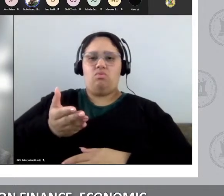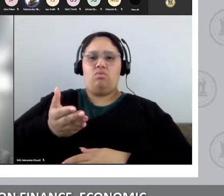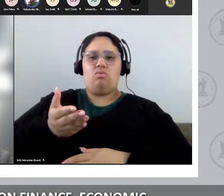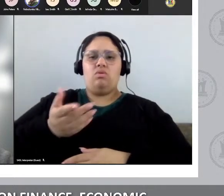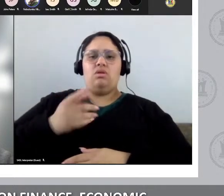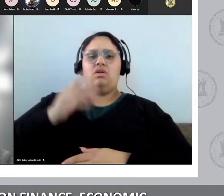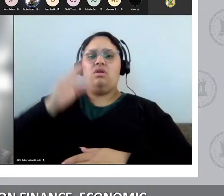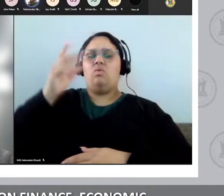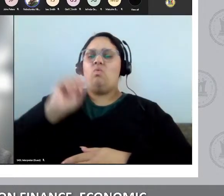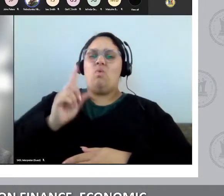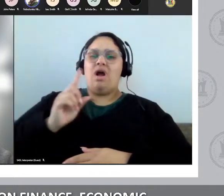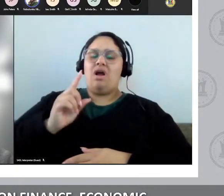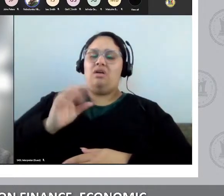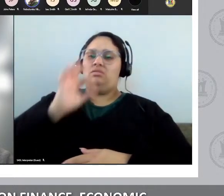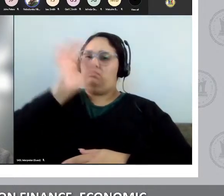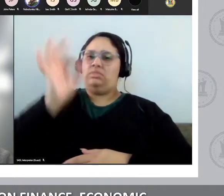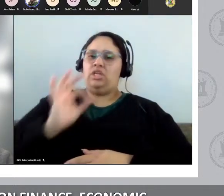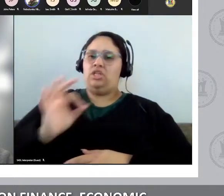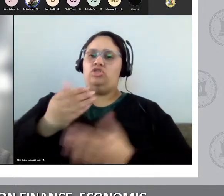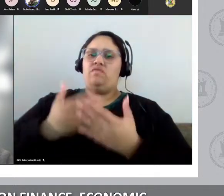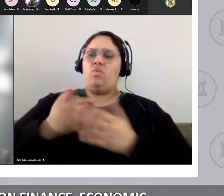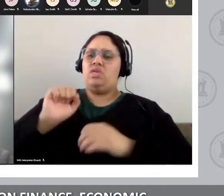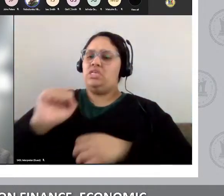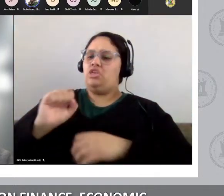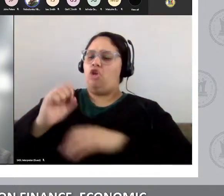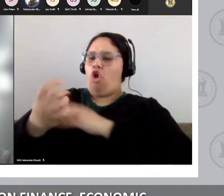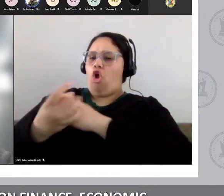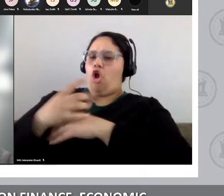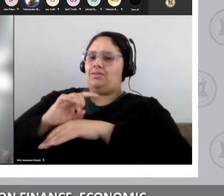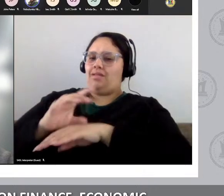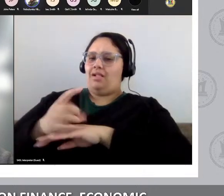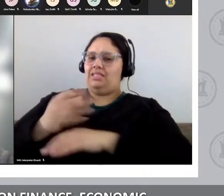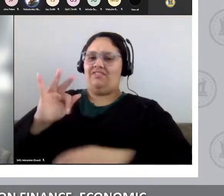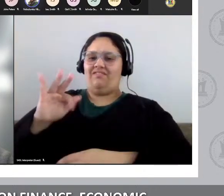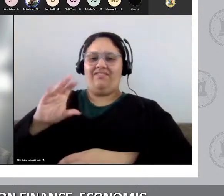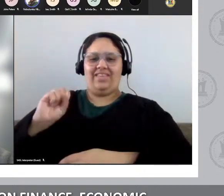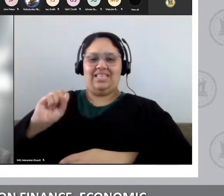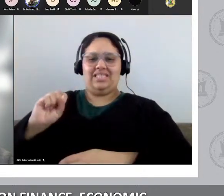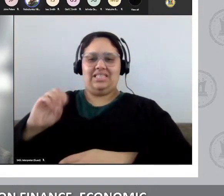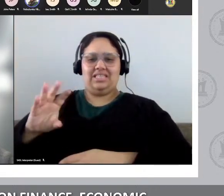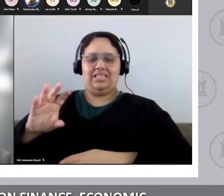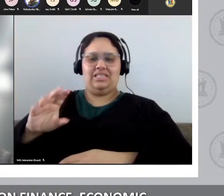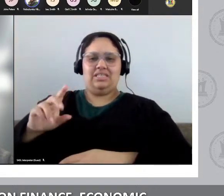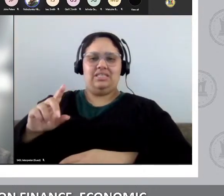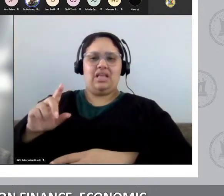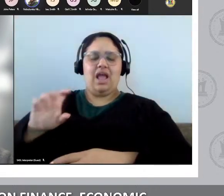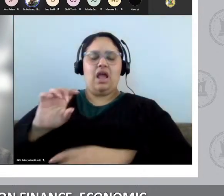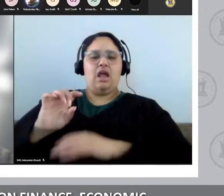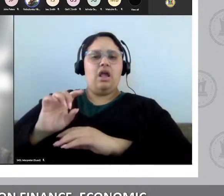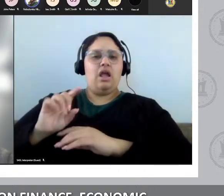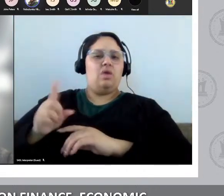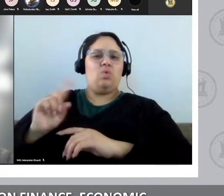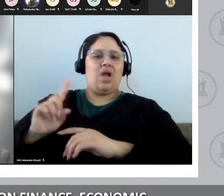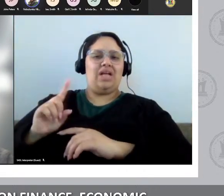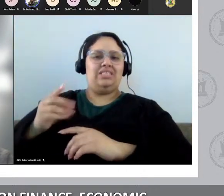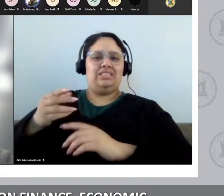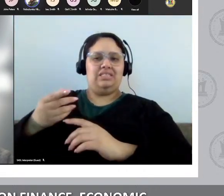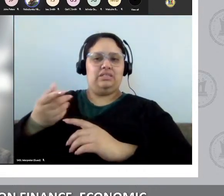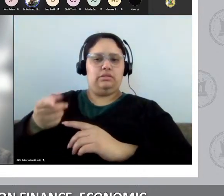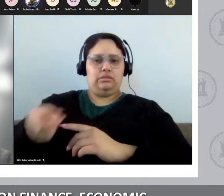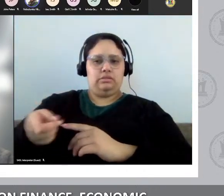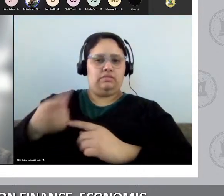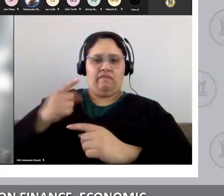what is the percentage of these consultancy fees that went out, and what exactly are